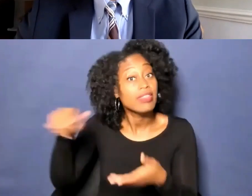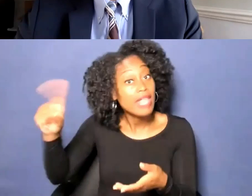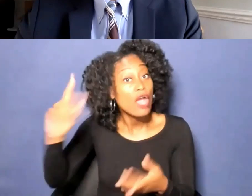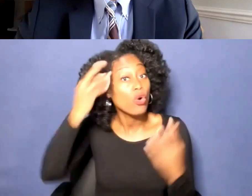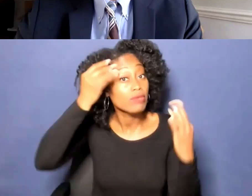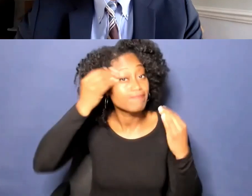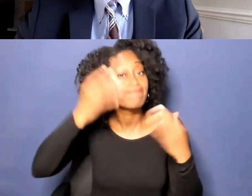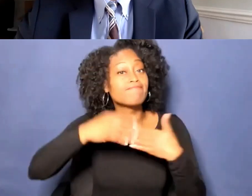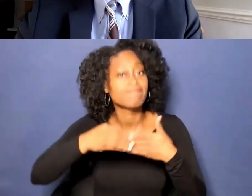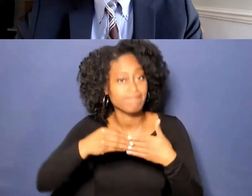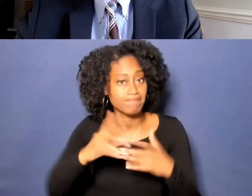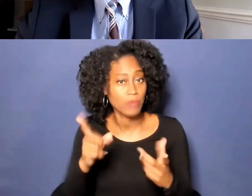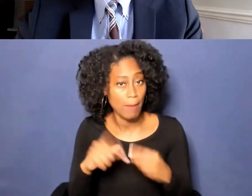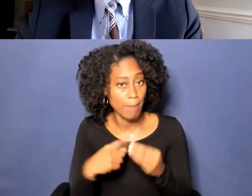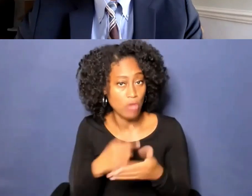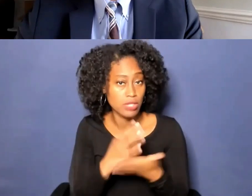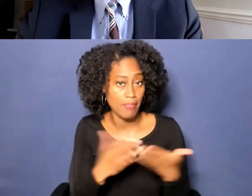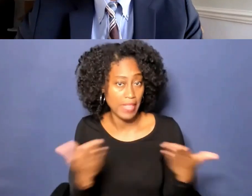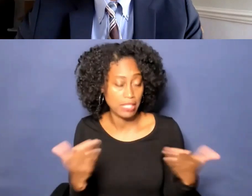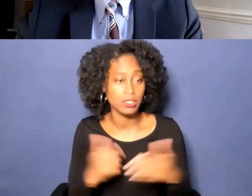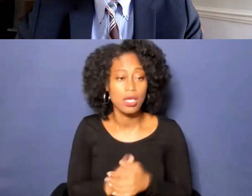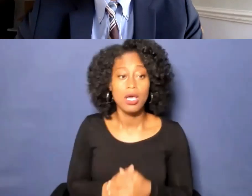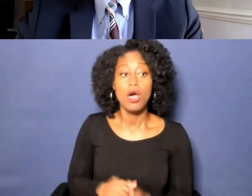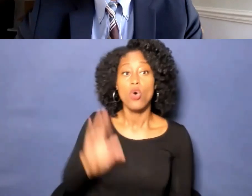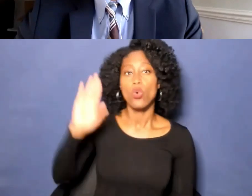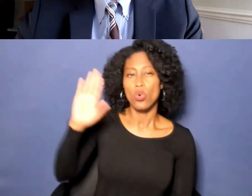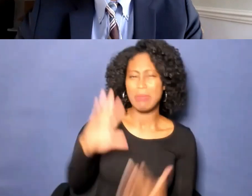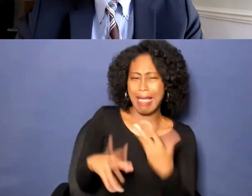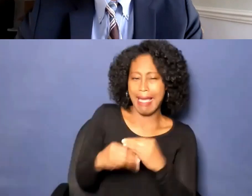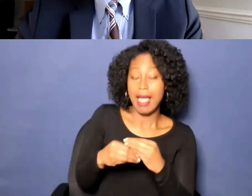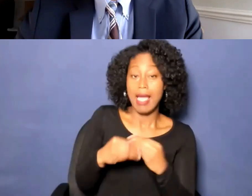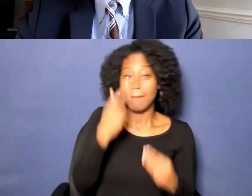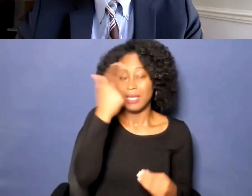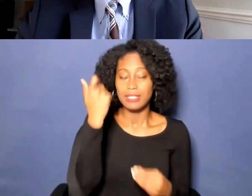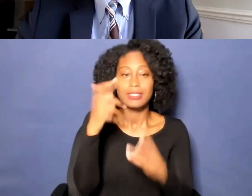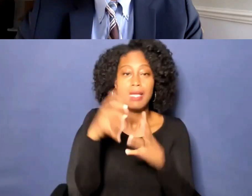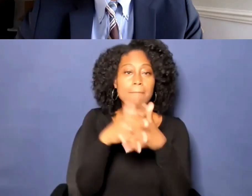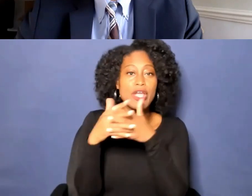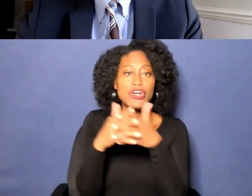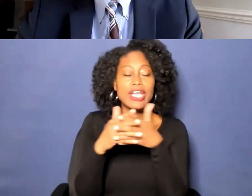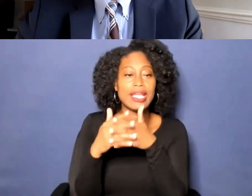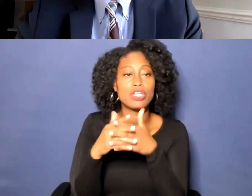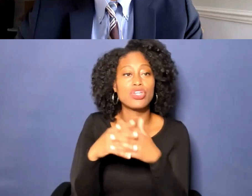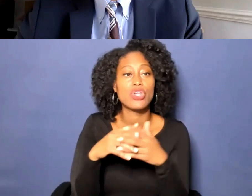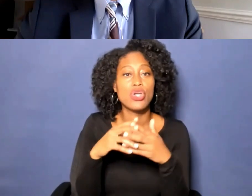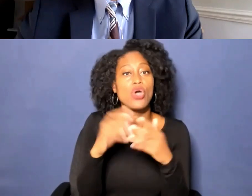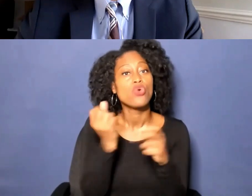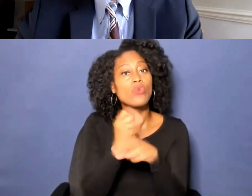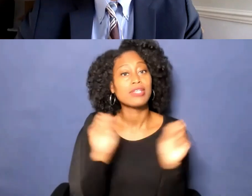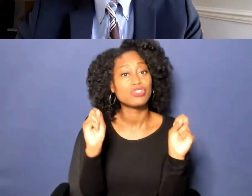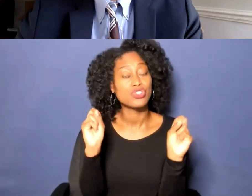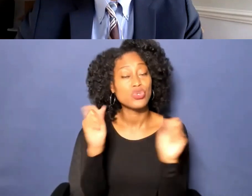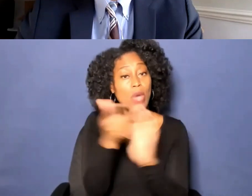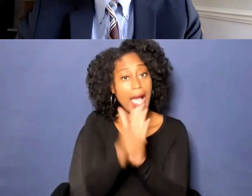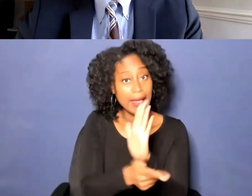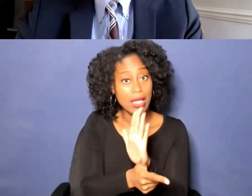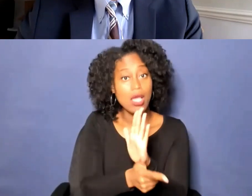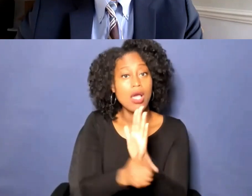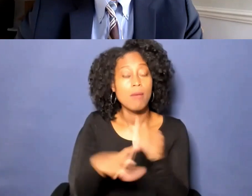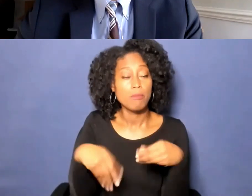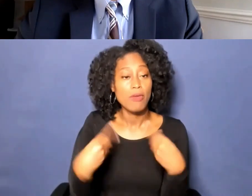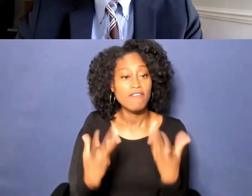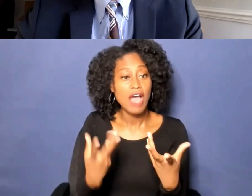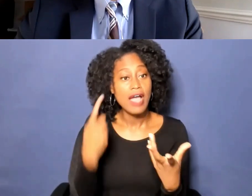And I should say one more thing, because the American Rescue Act is also providing